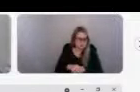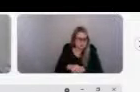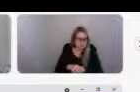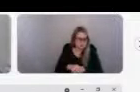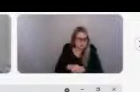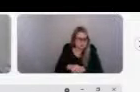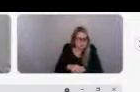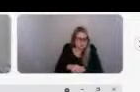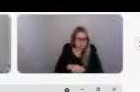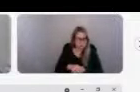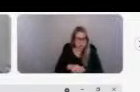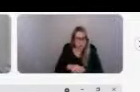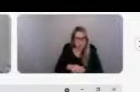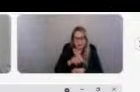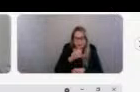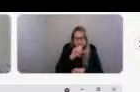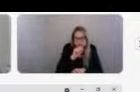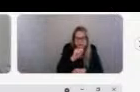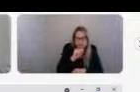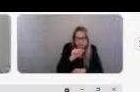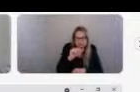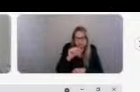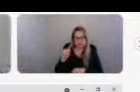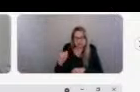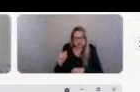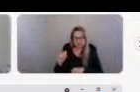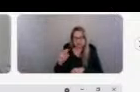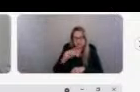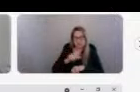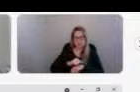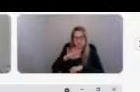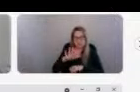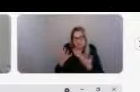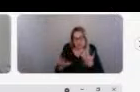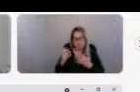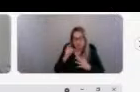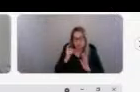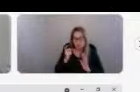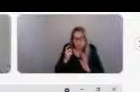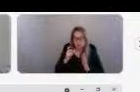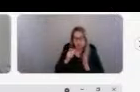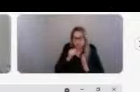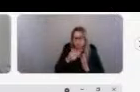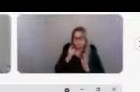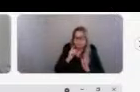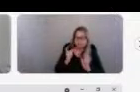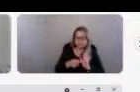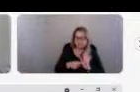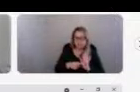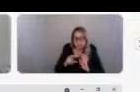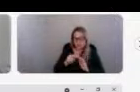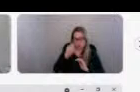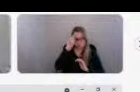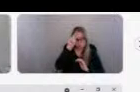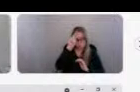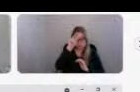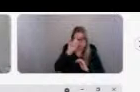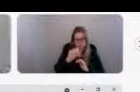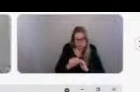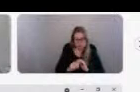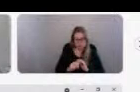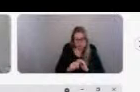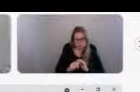field mountains all the way to the san tan mountains you may not notice this but there are no north south